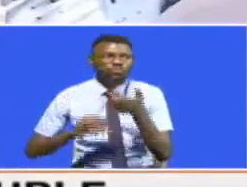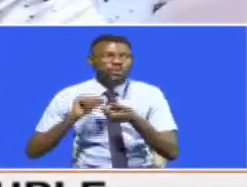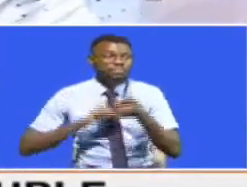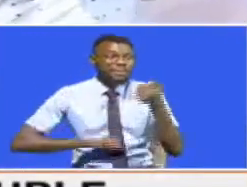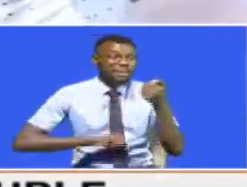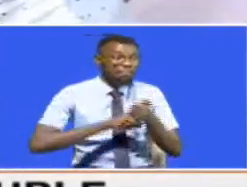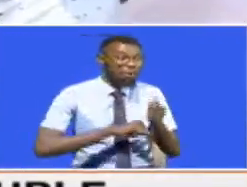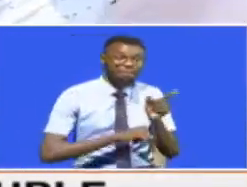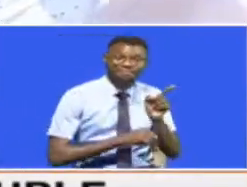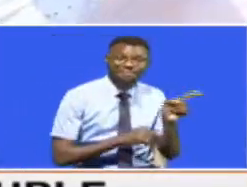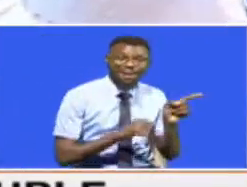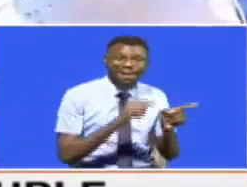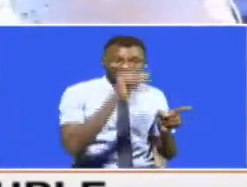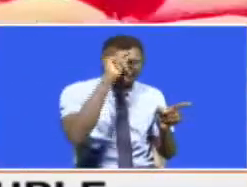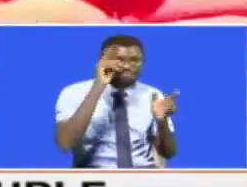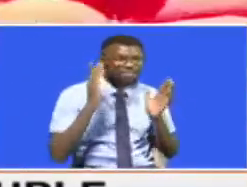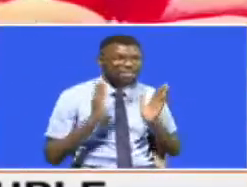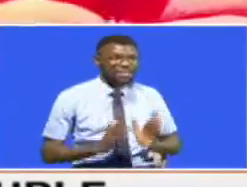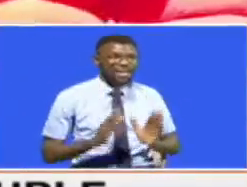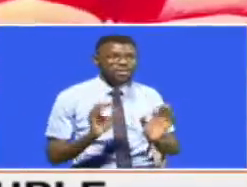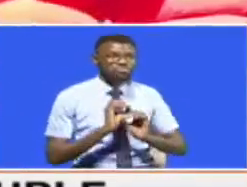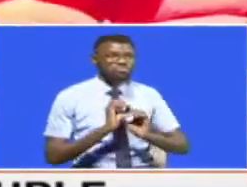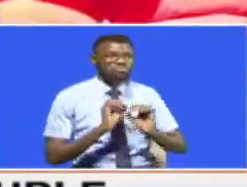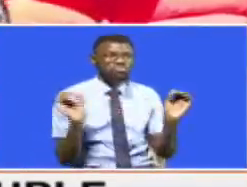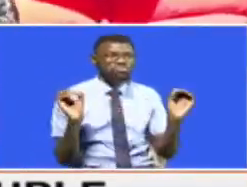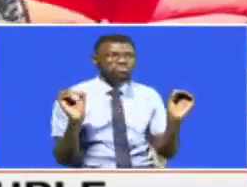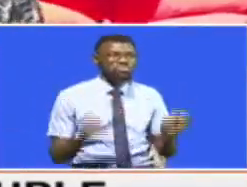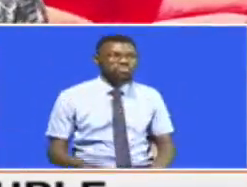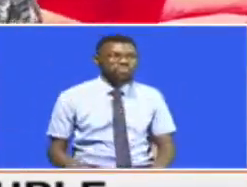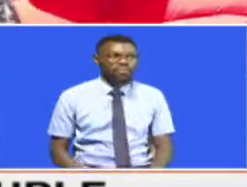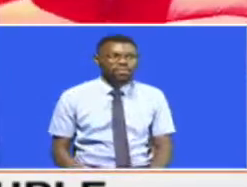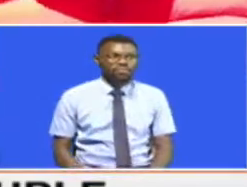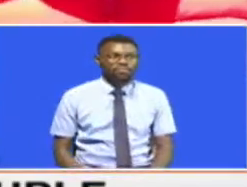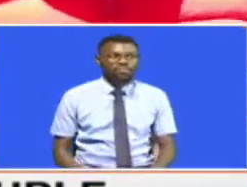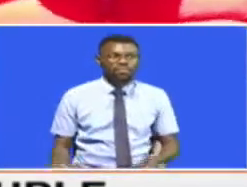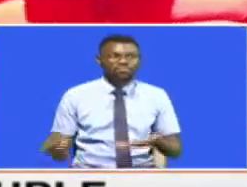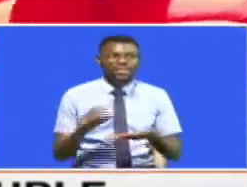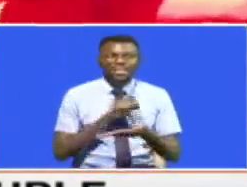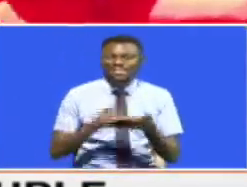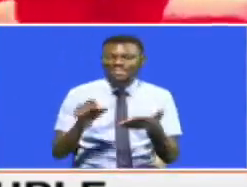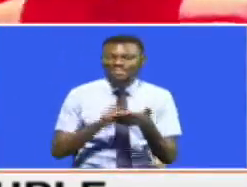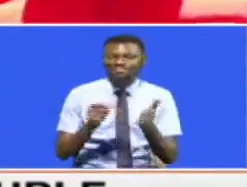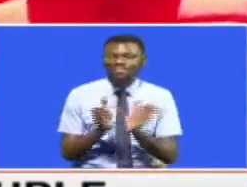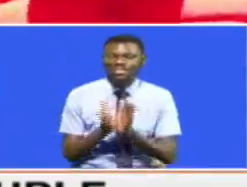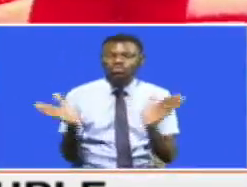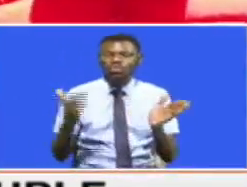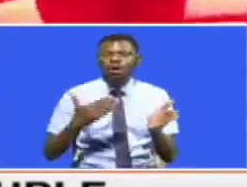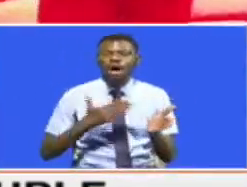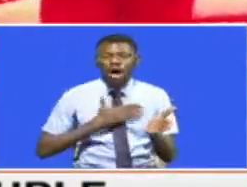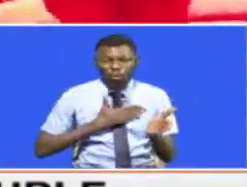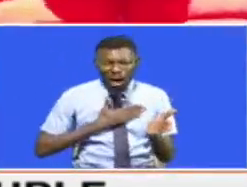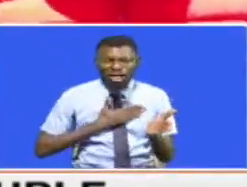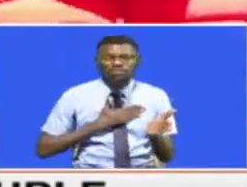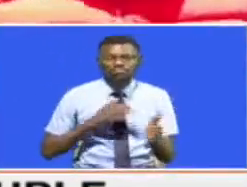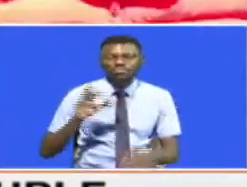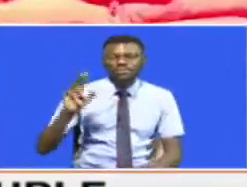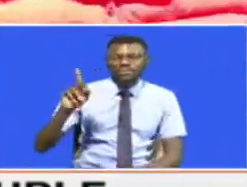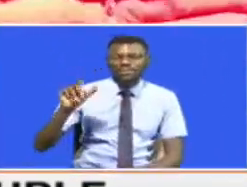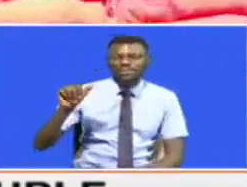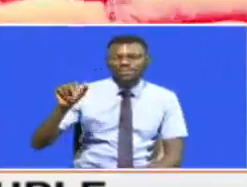Governor Mwangaza. I have been given instructions by our SG, who is Honorable Kanini Kega, that as